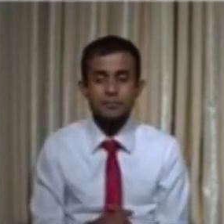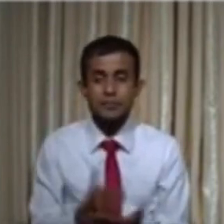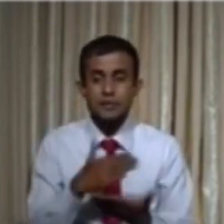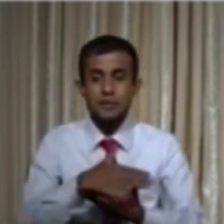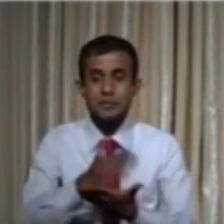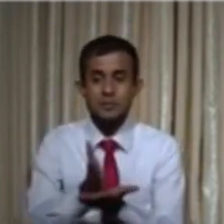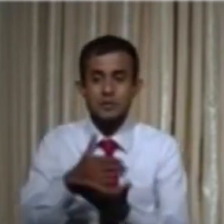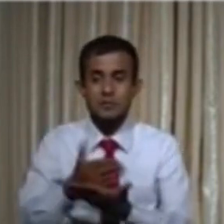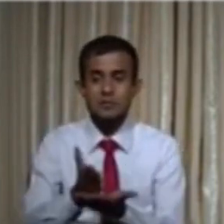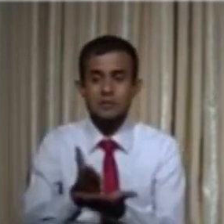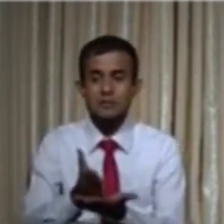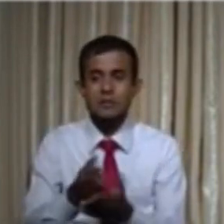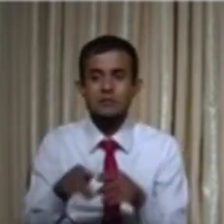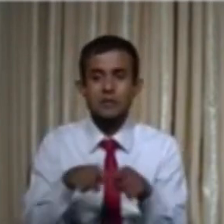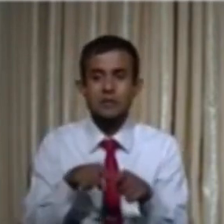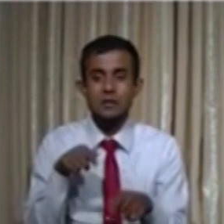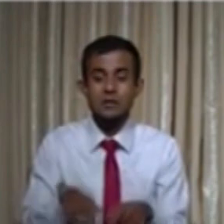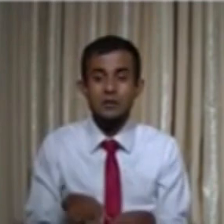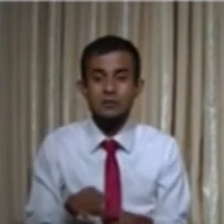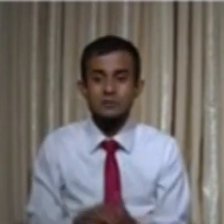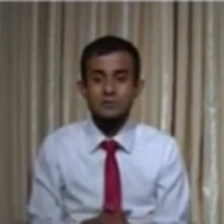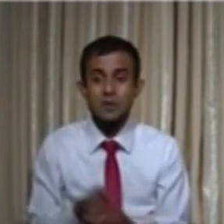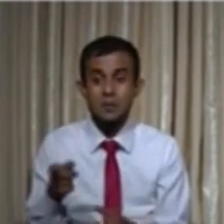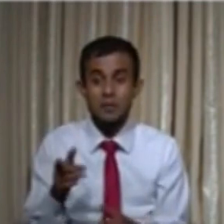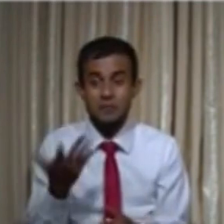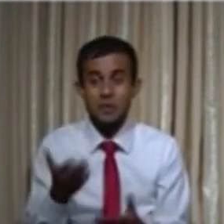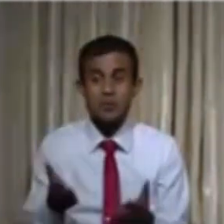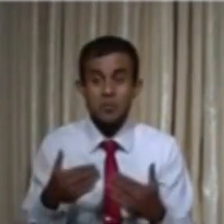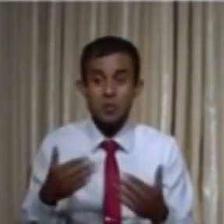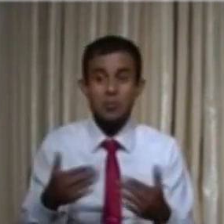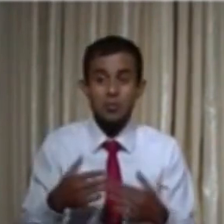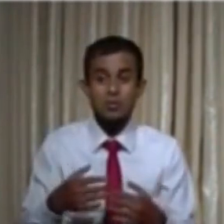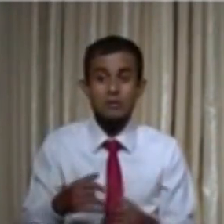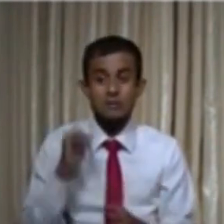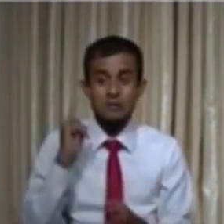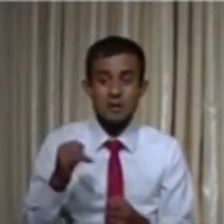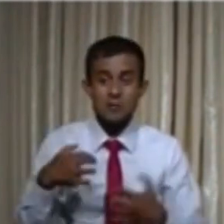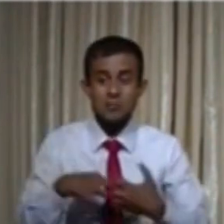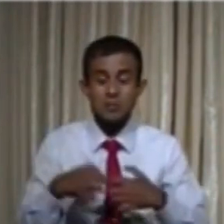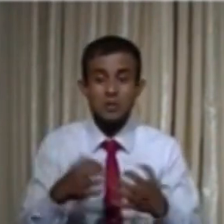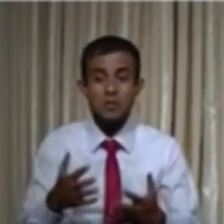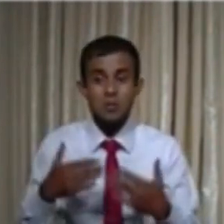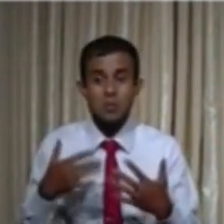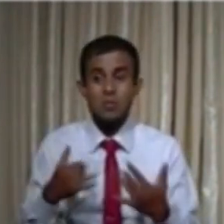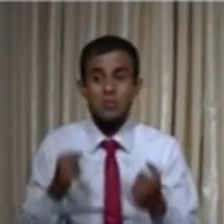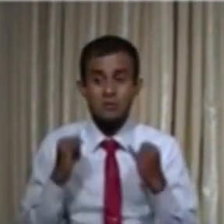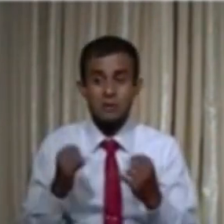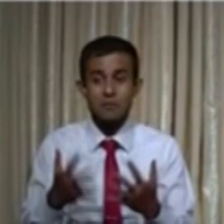make an already bad situation worse. You have people like the